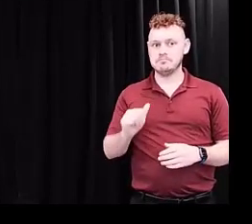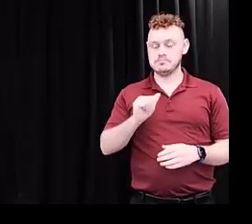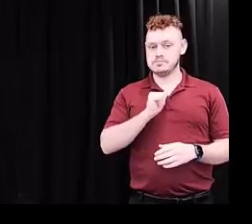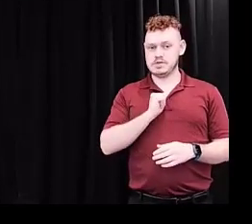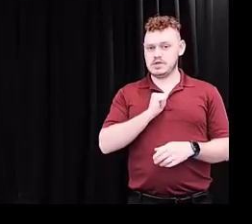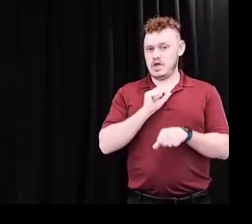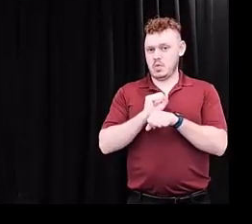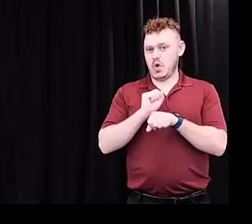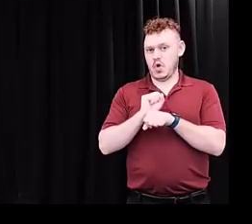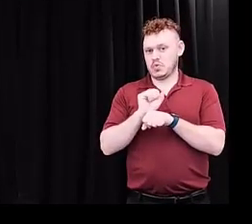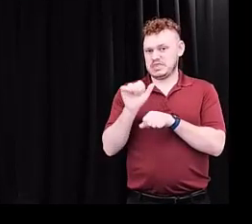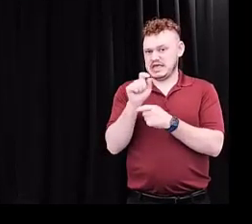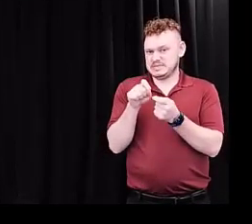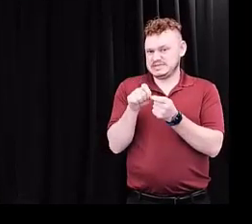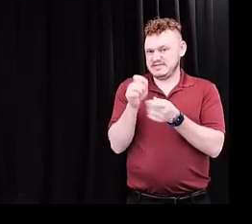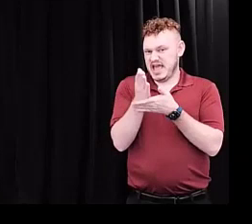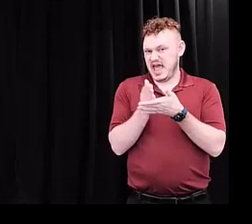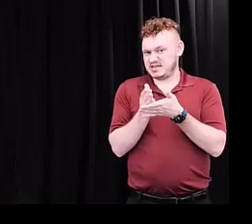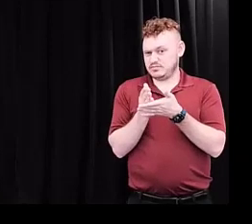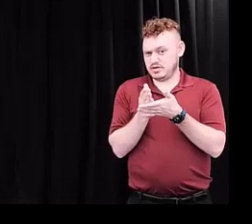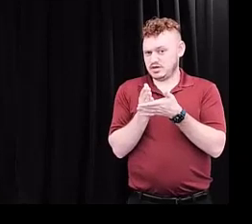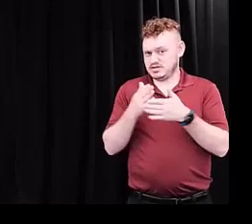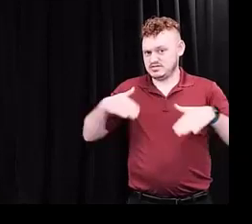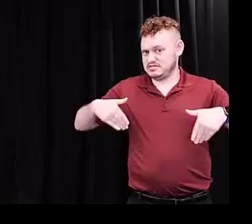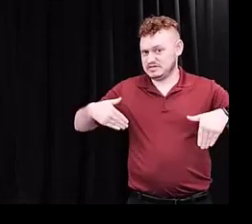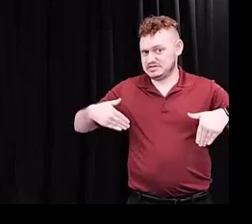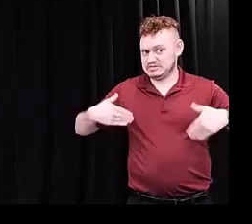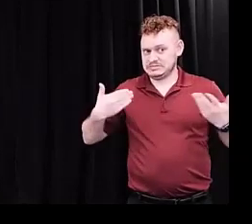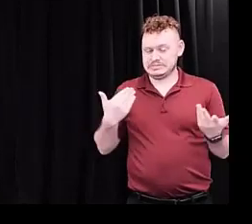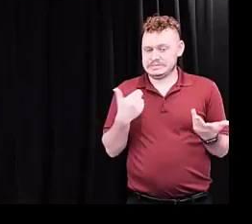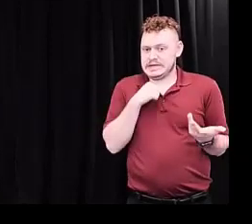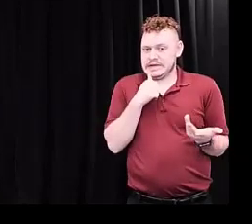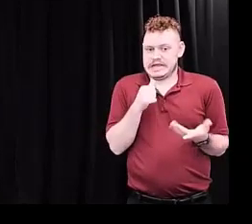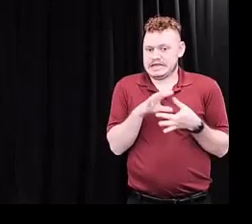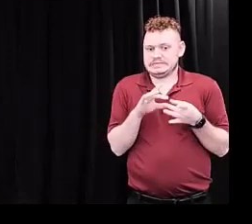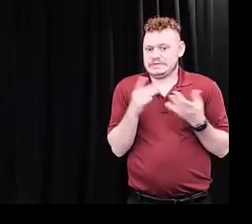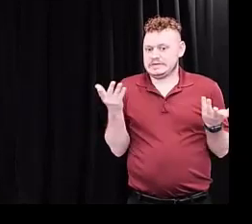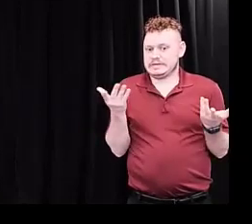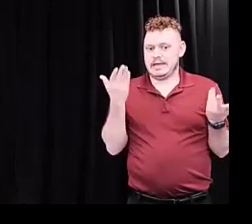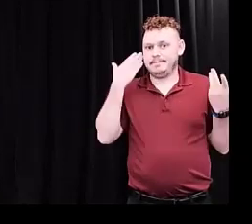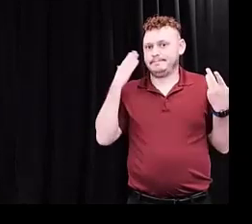with that specific aspect of it, so really can't speak to it.